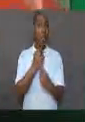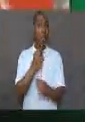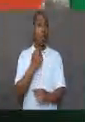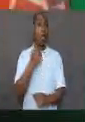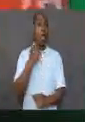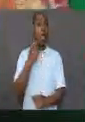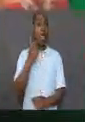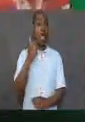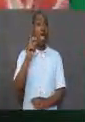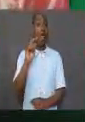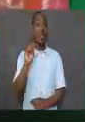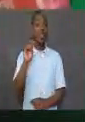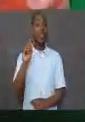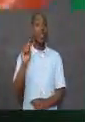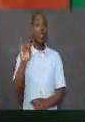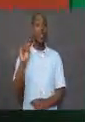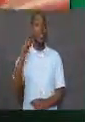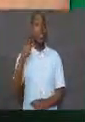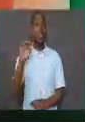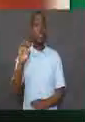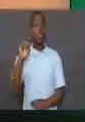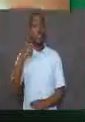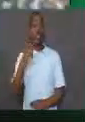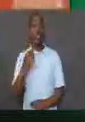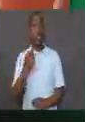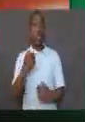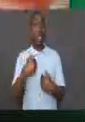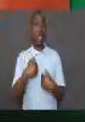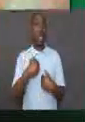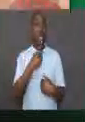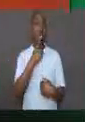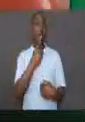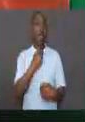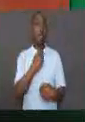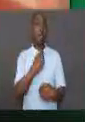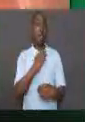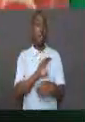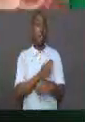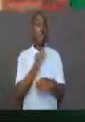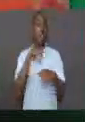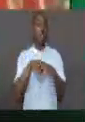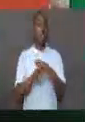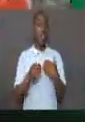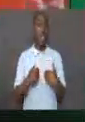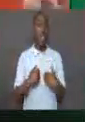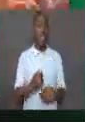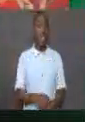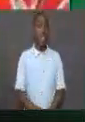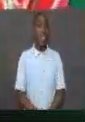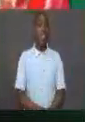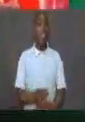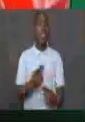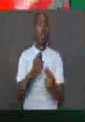is found on the surface of the red blood cells. This